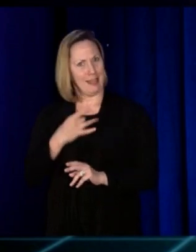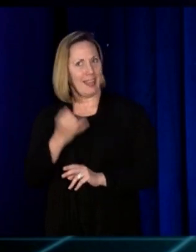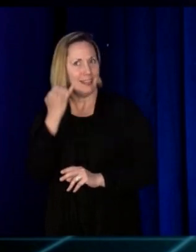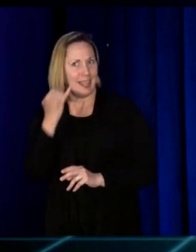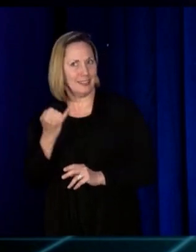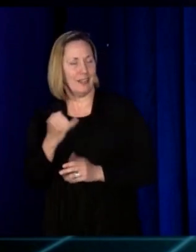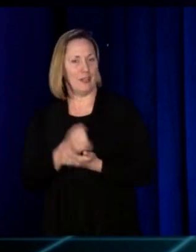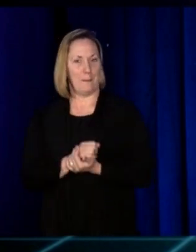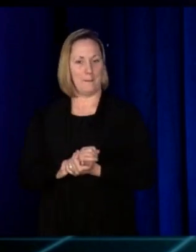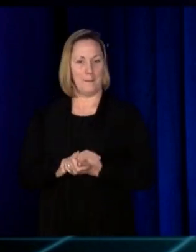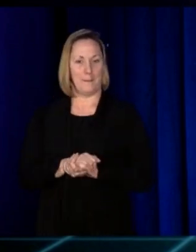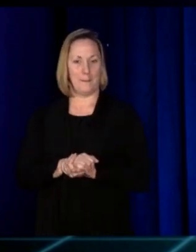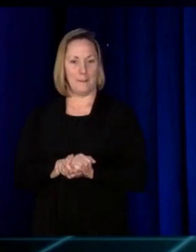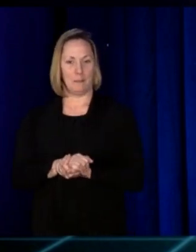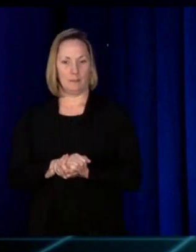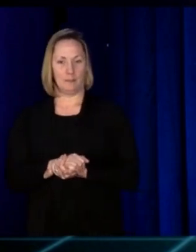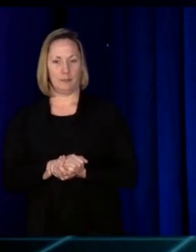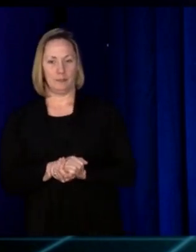them.